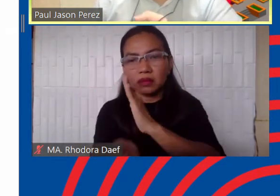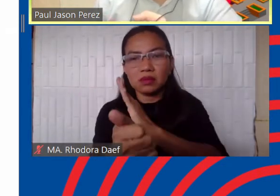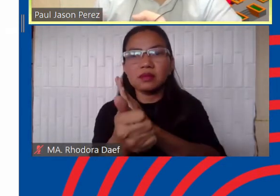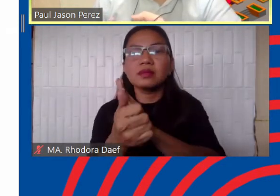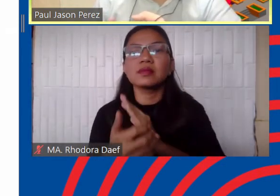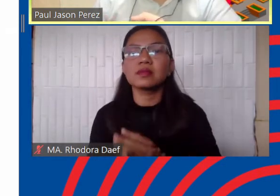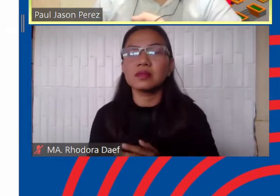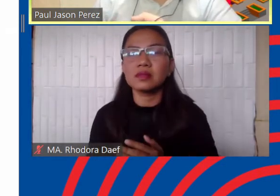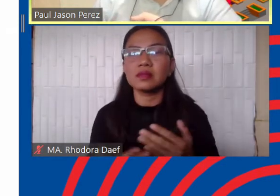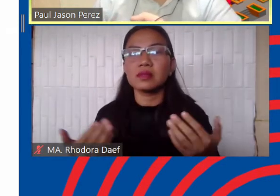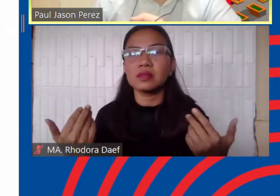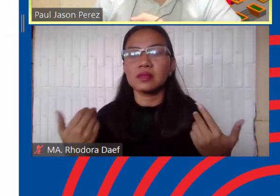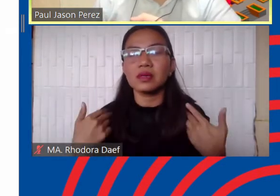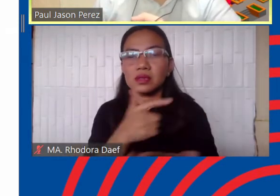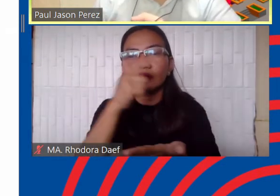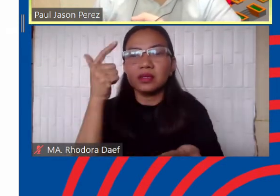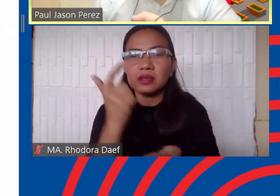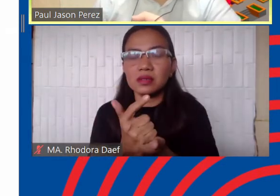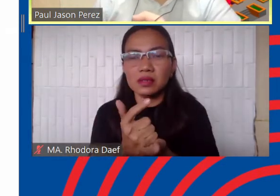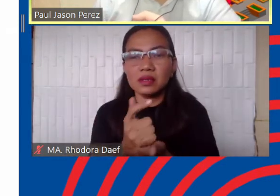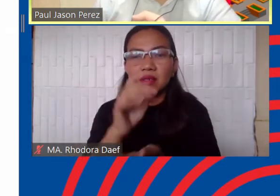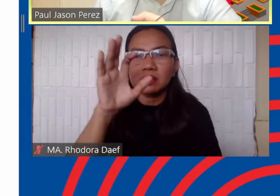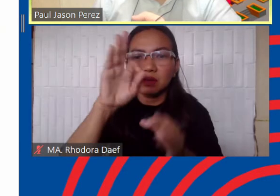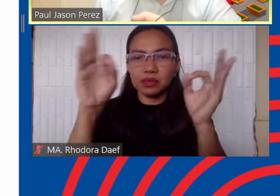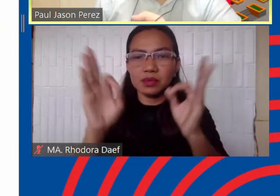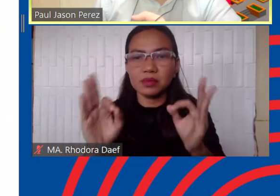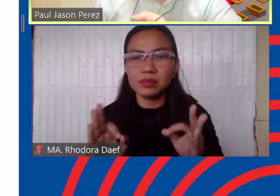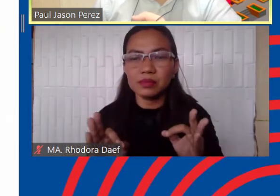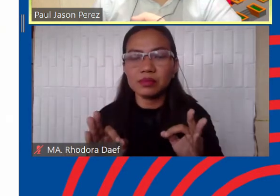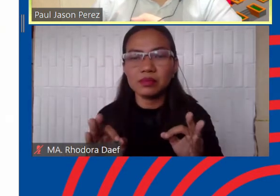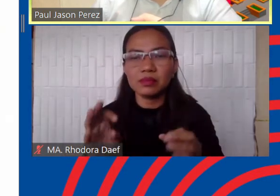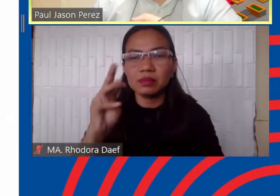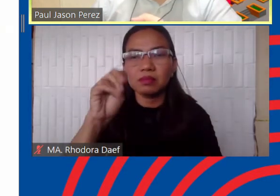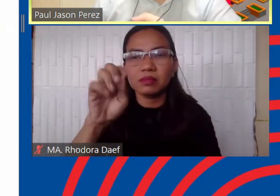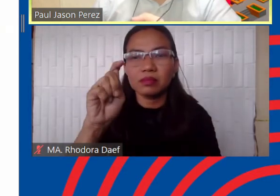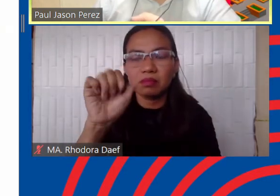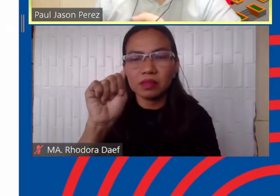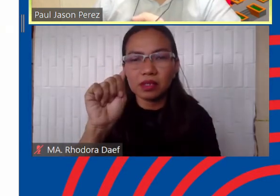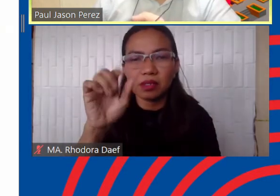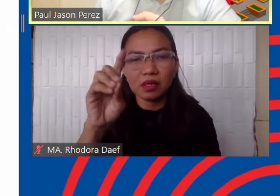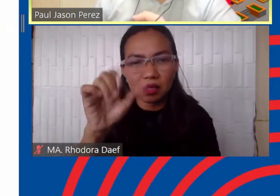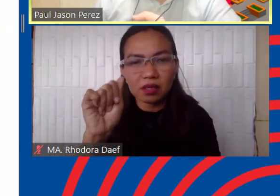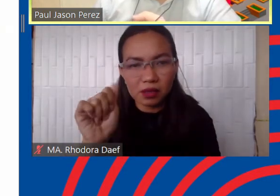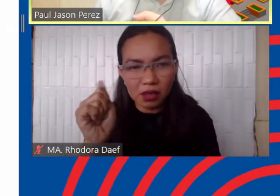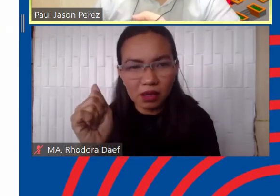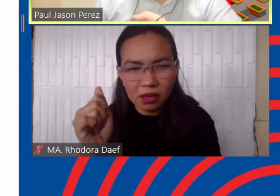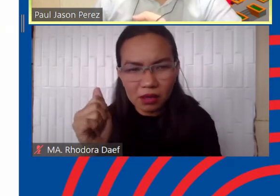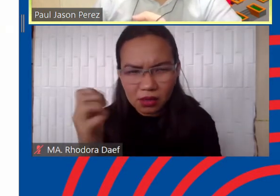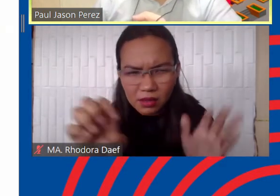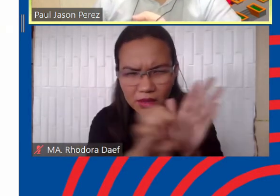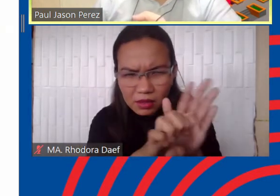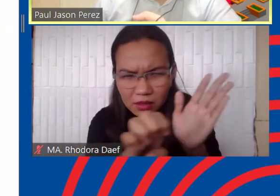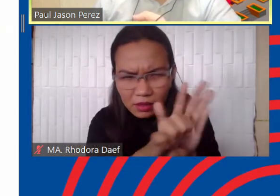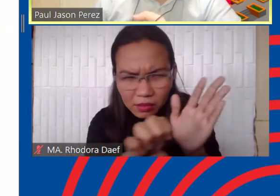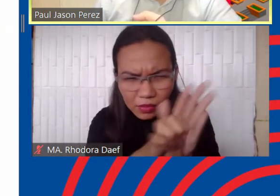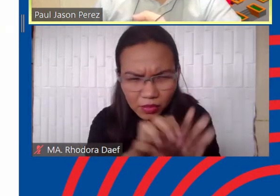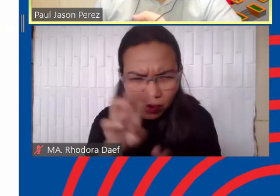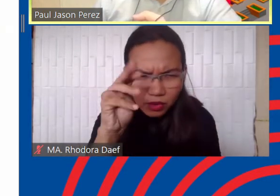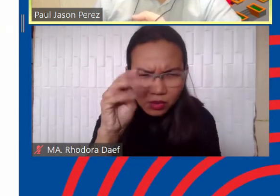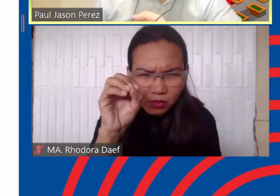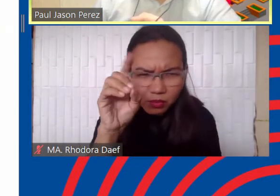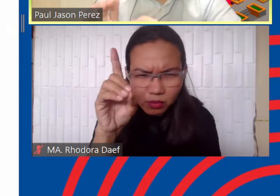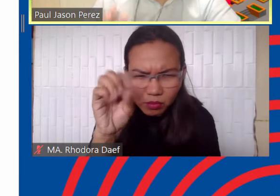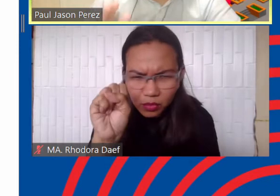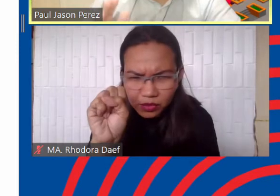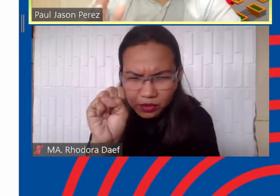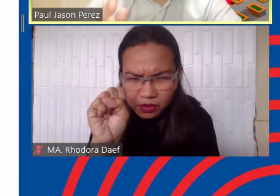are general purpose metadata. For example, Dublin Core, mods, and schema.org. If